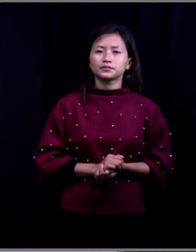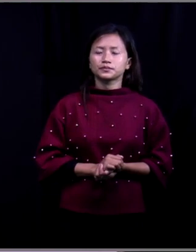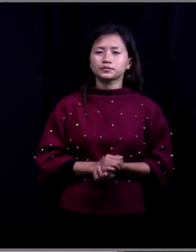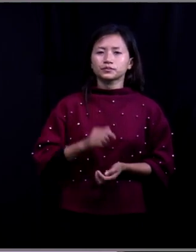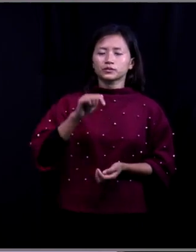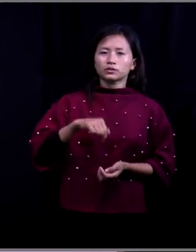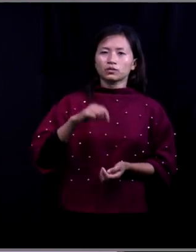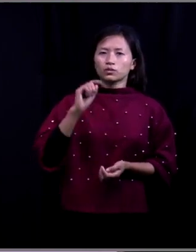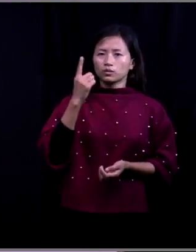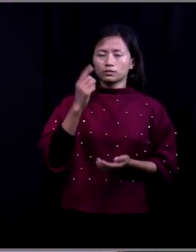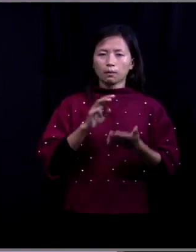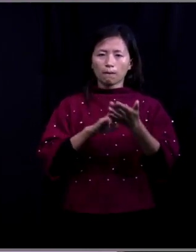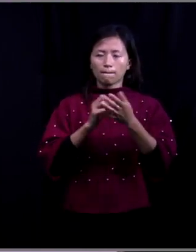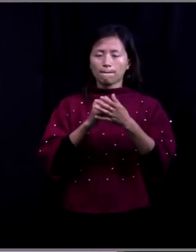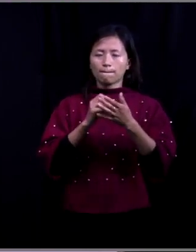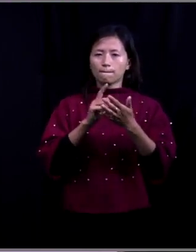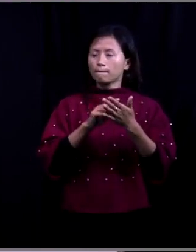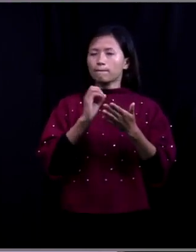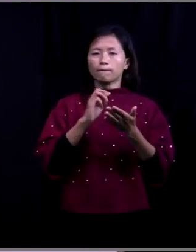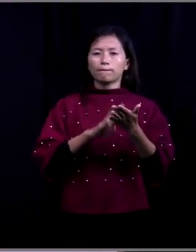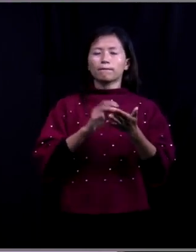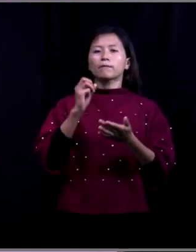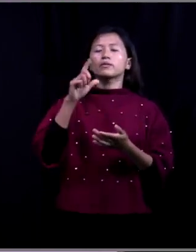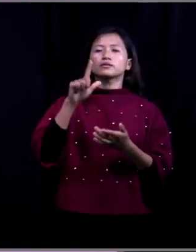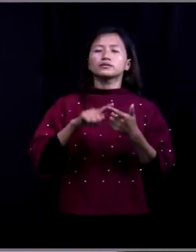Now, 1 mole of helium